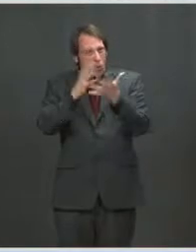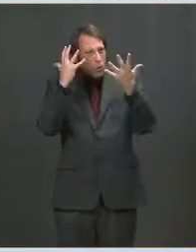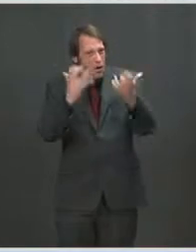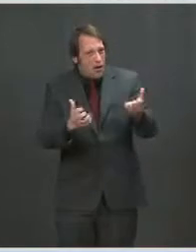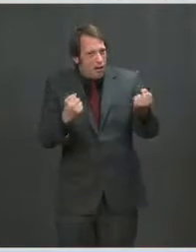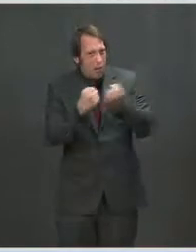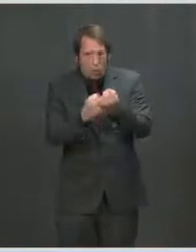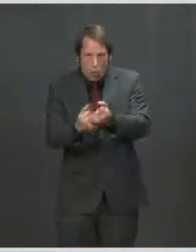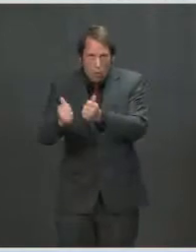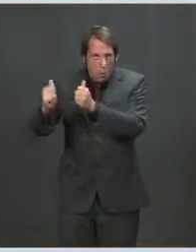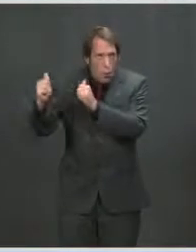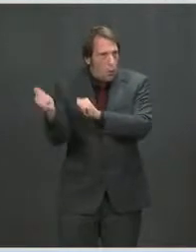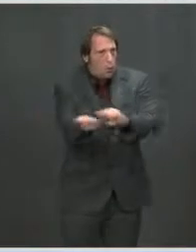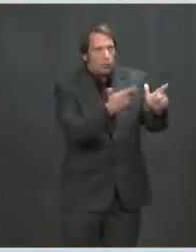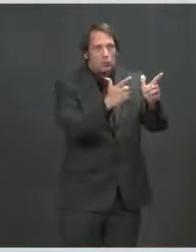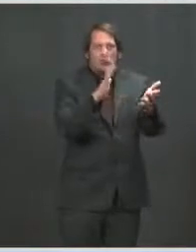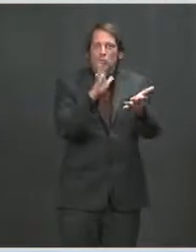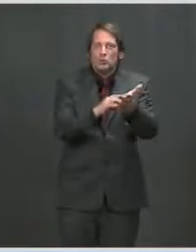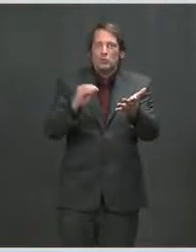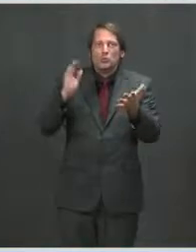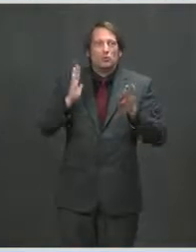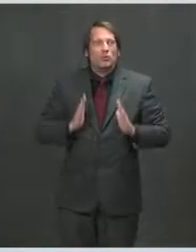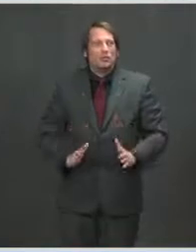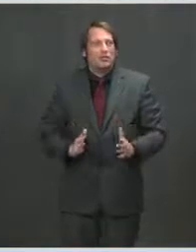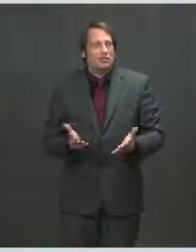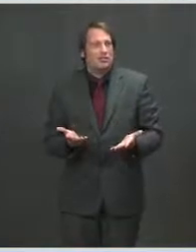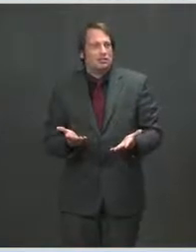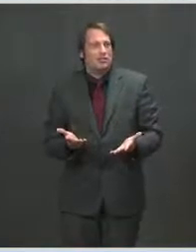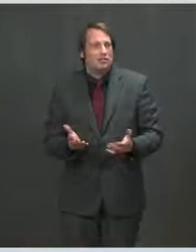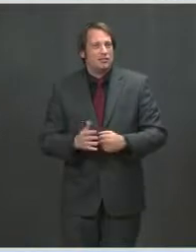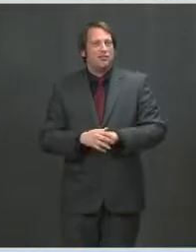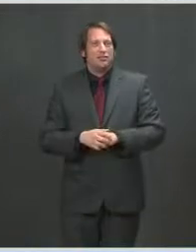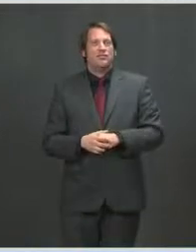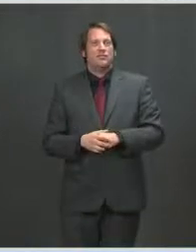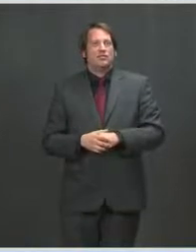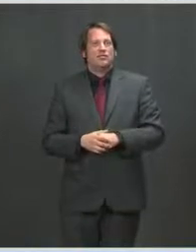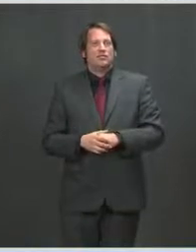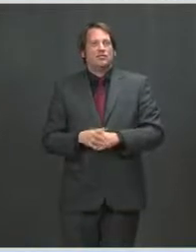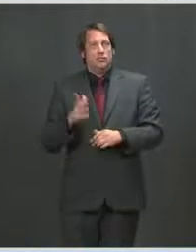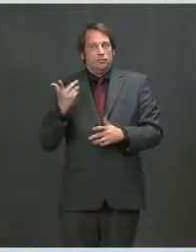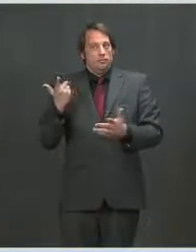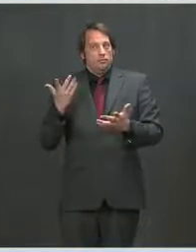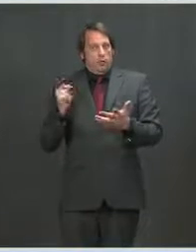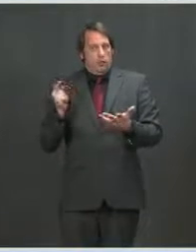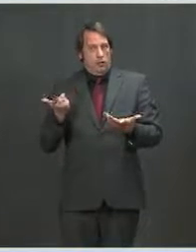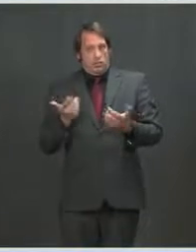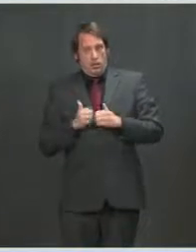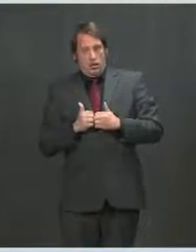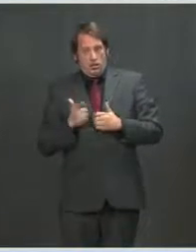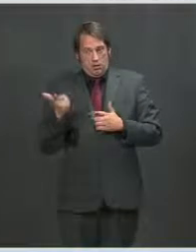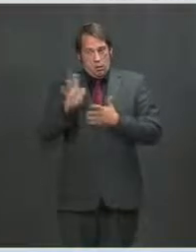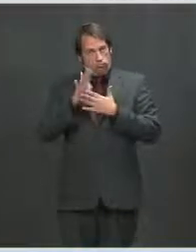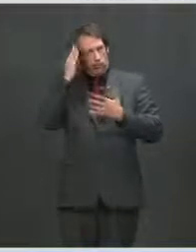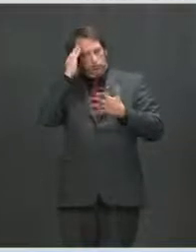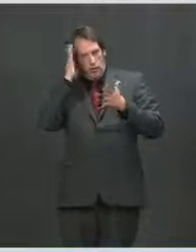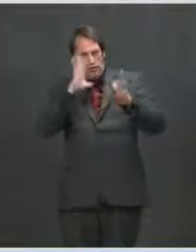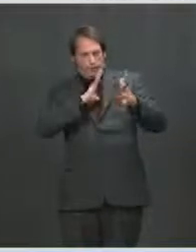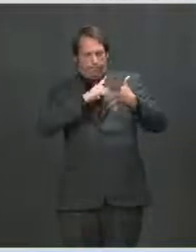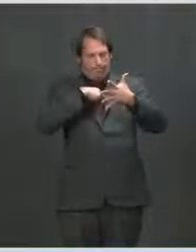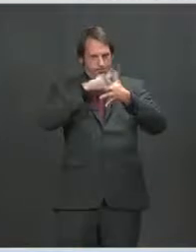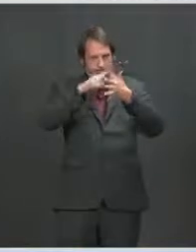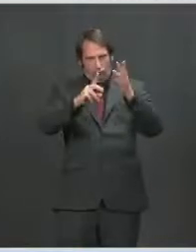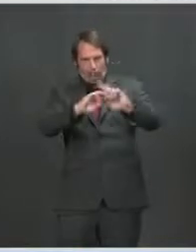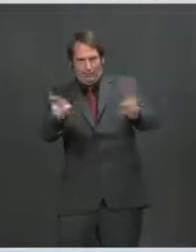students, but they don't always know how to do so. We're going to work with educators and our